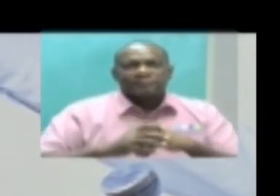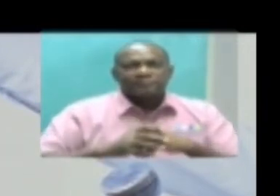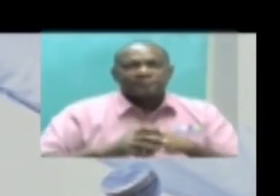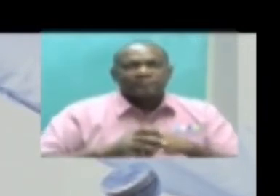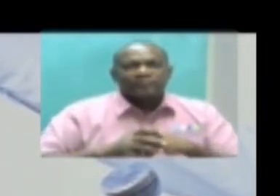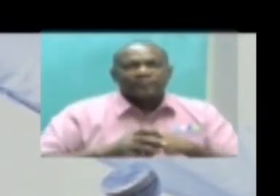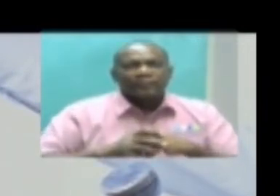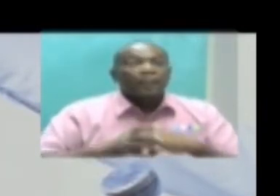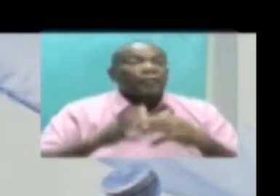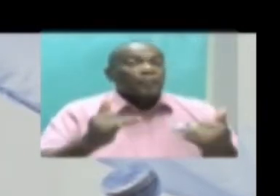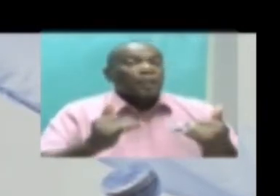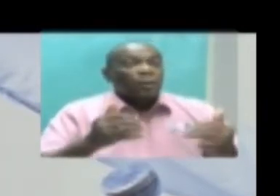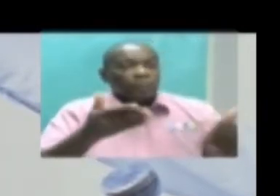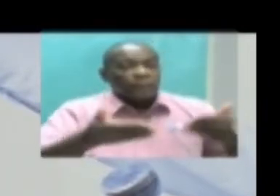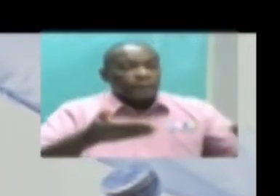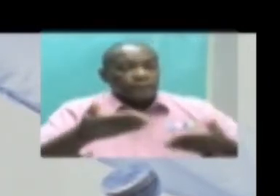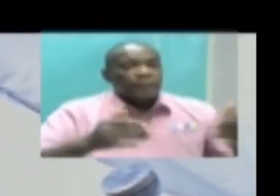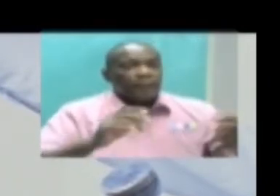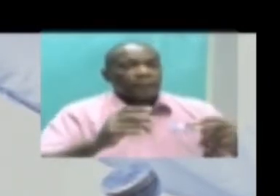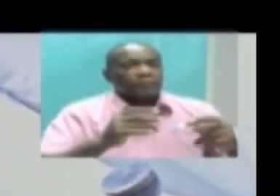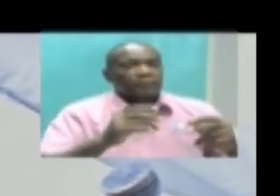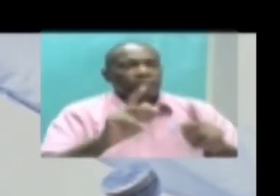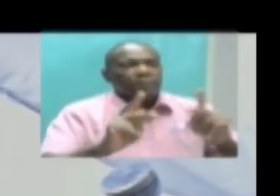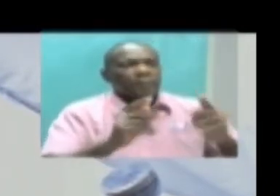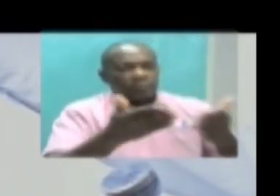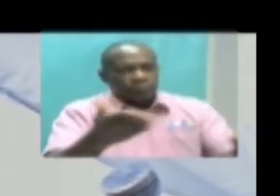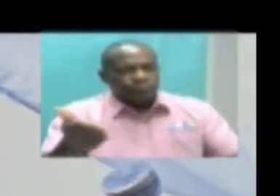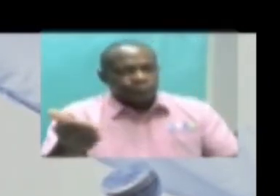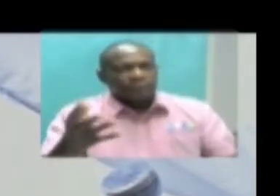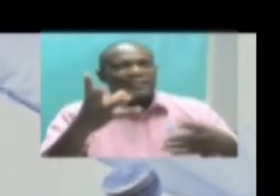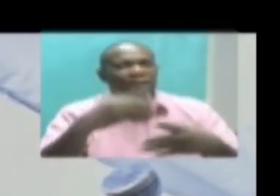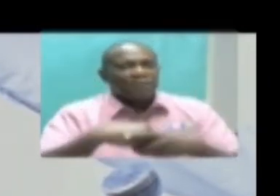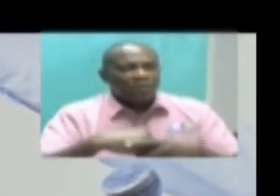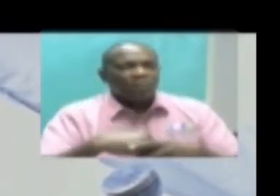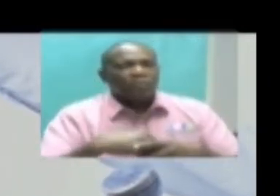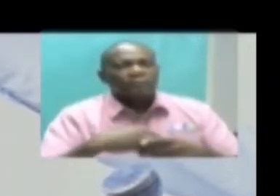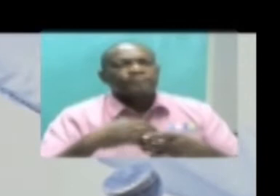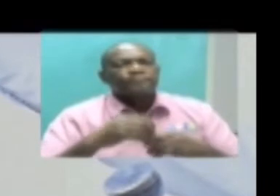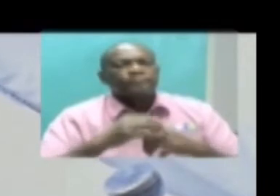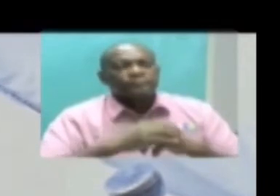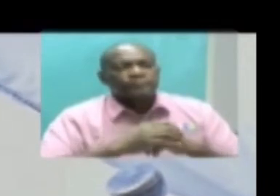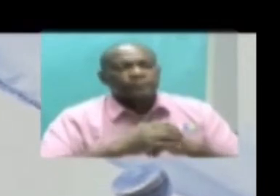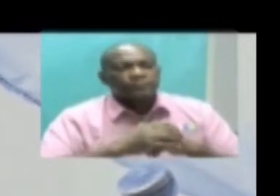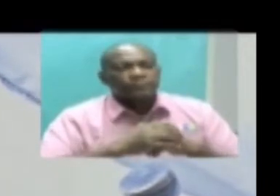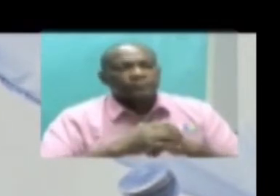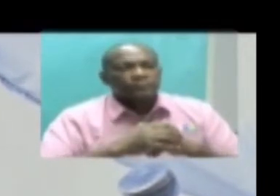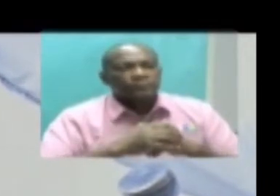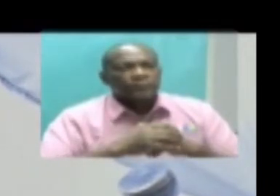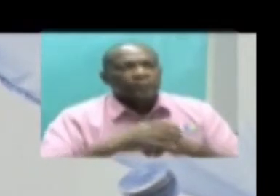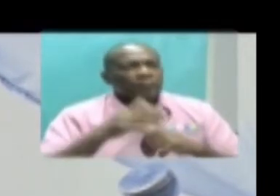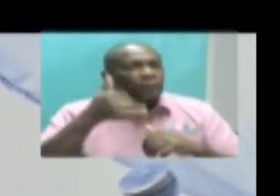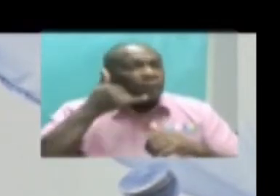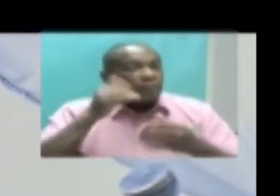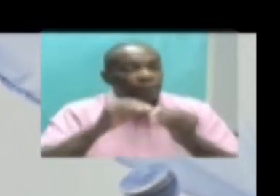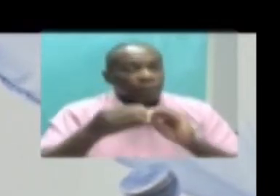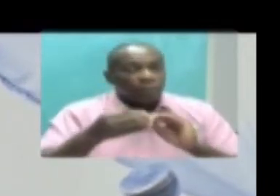we allow members of the viewing public to chime in. So that number to call,